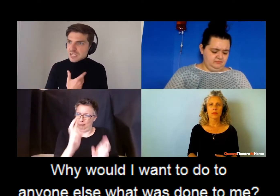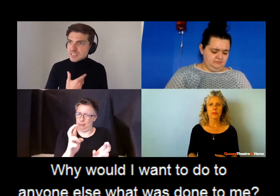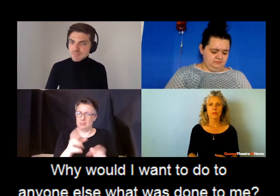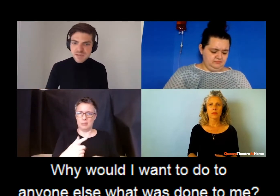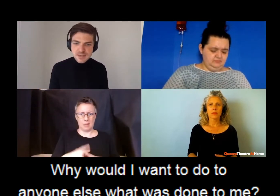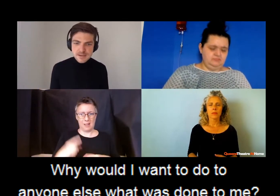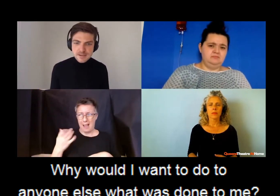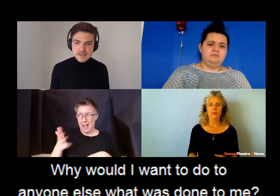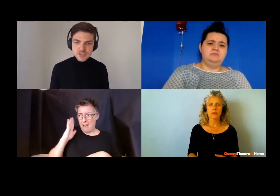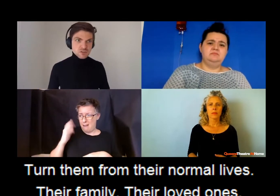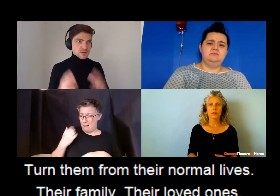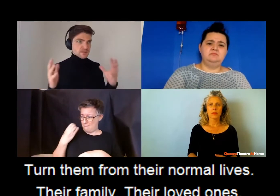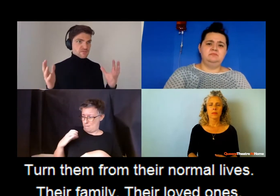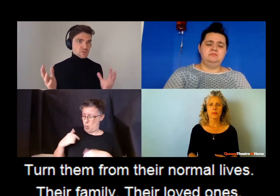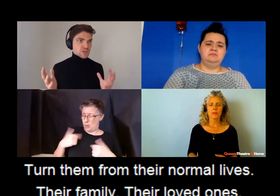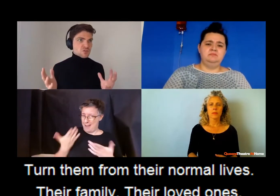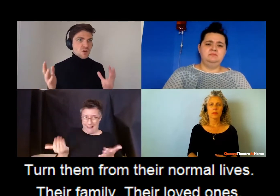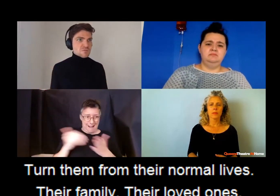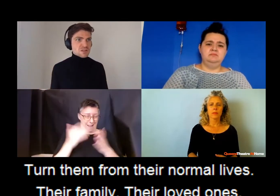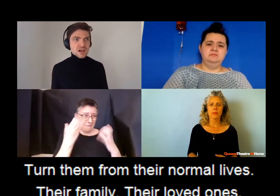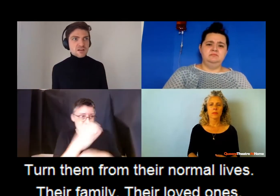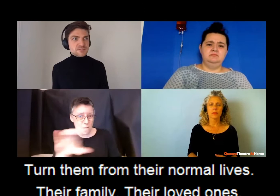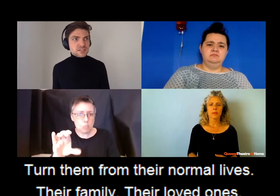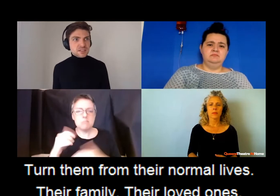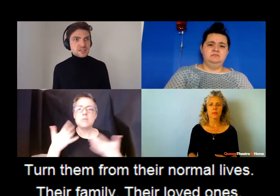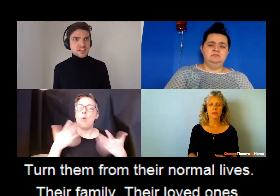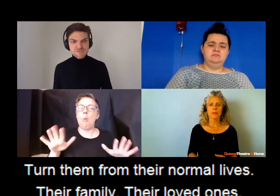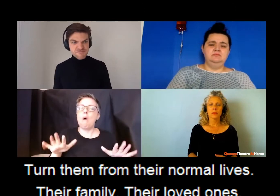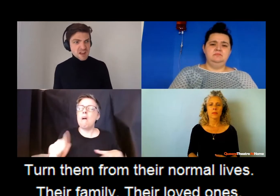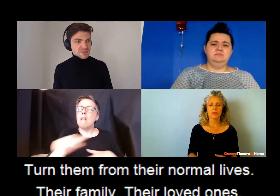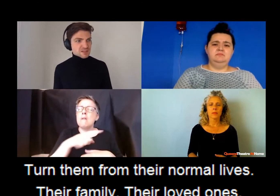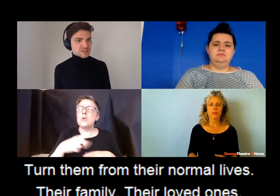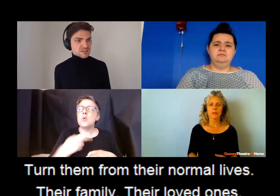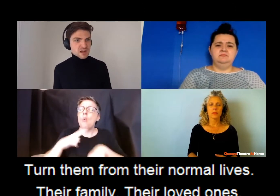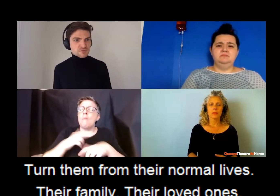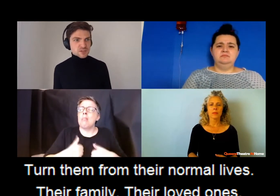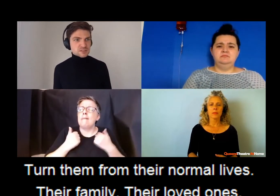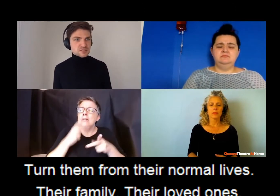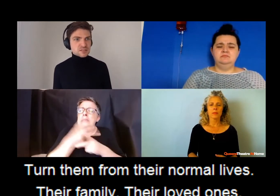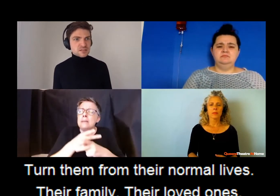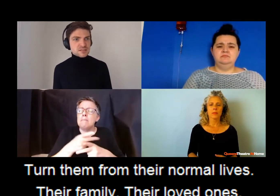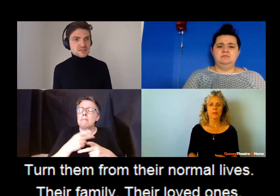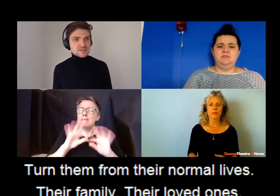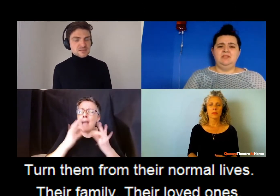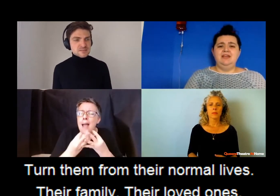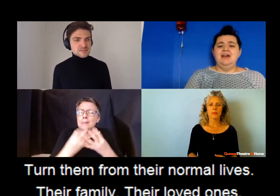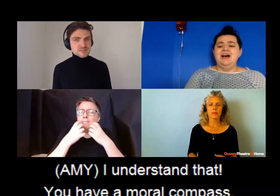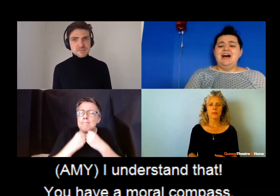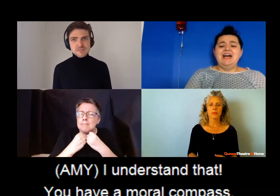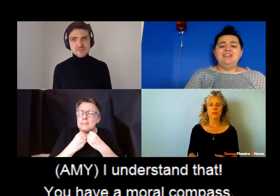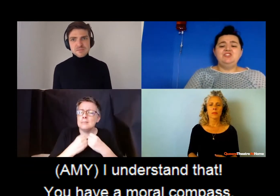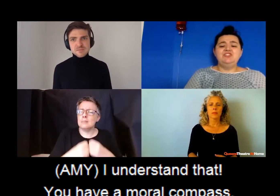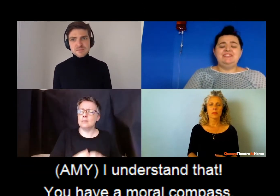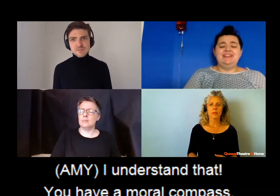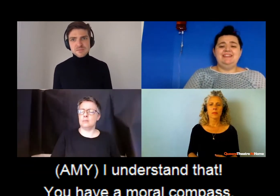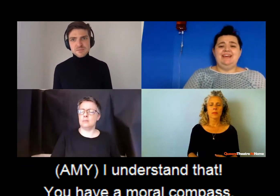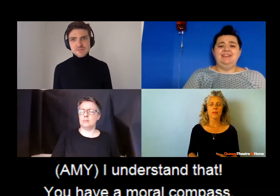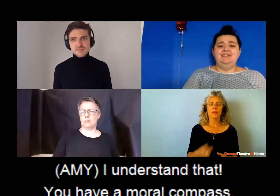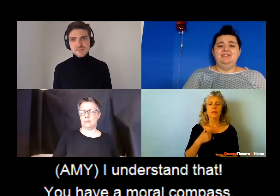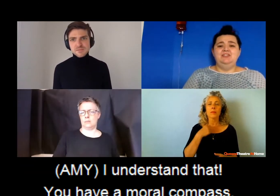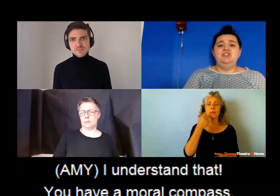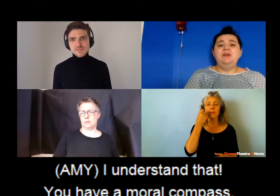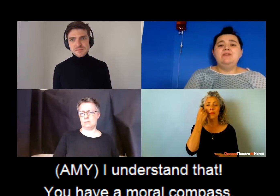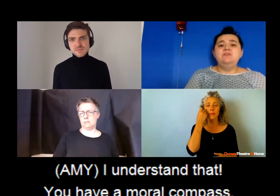what was done to me? Turn them from their normal lives, their family, their loved ones. I understand